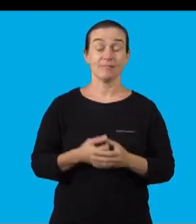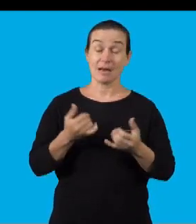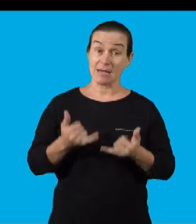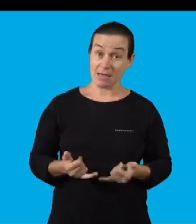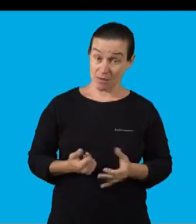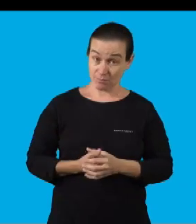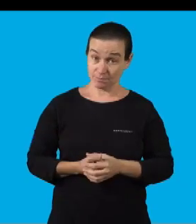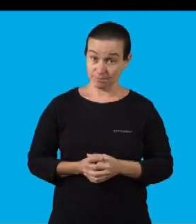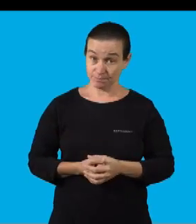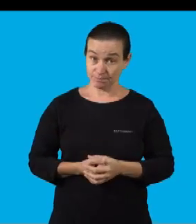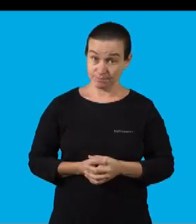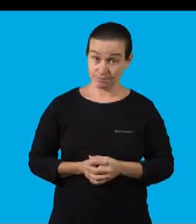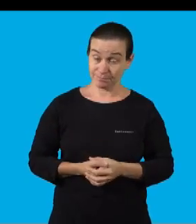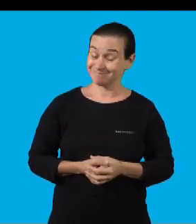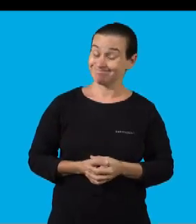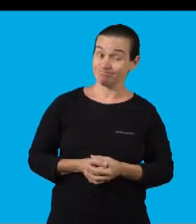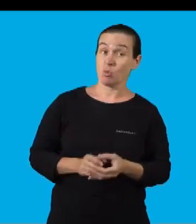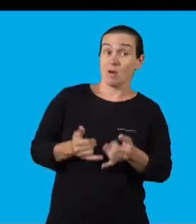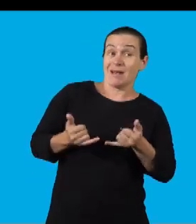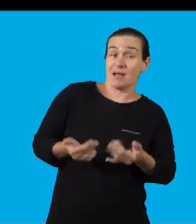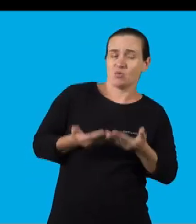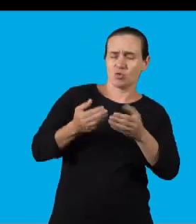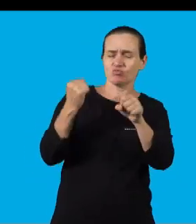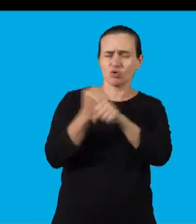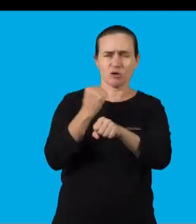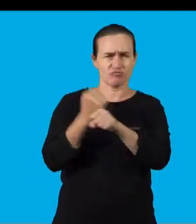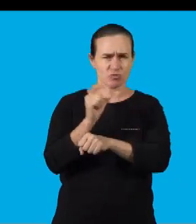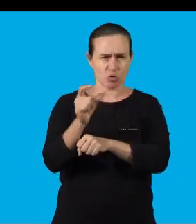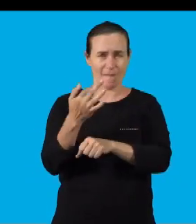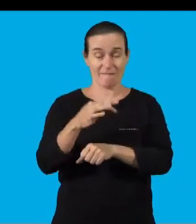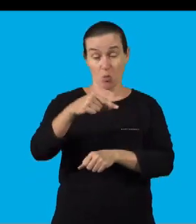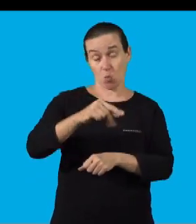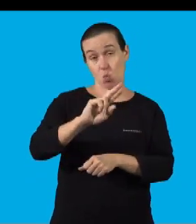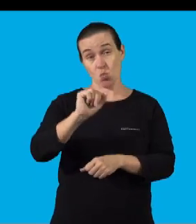there. So it's the same question. It says, hence, show that the